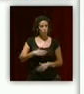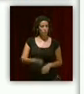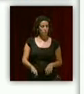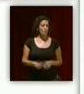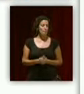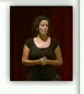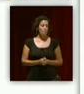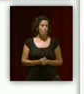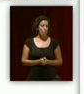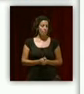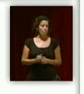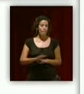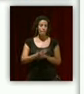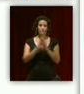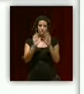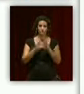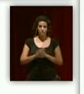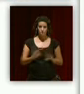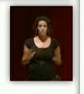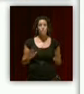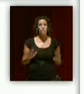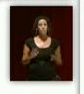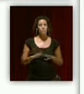that allow us to control the robot.